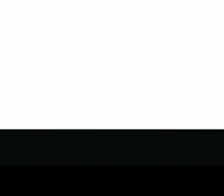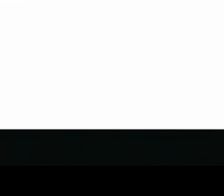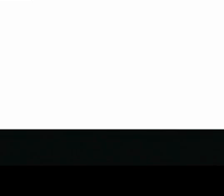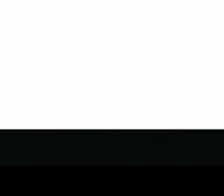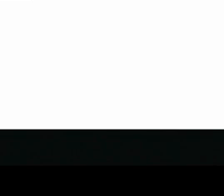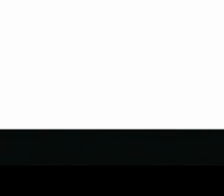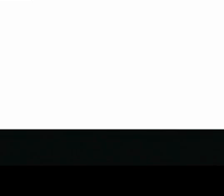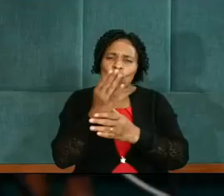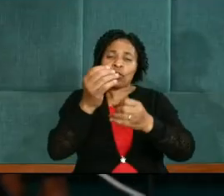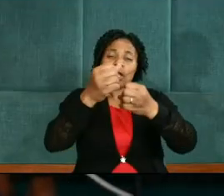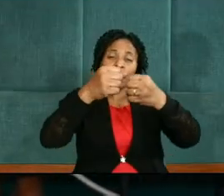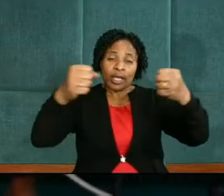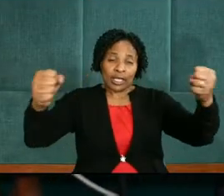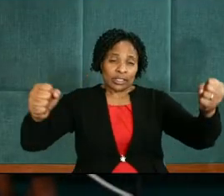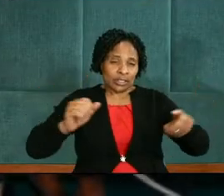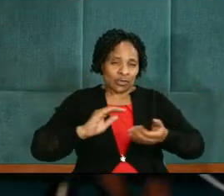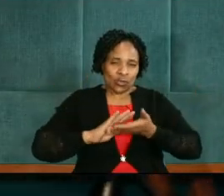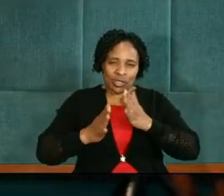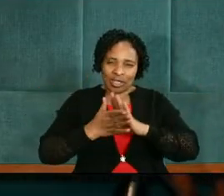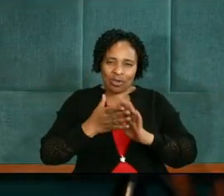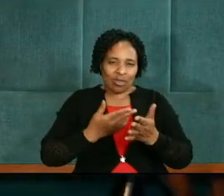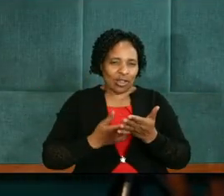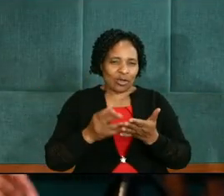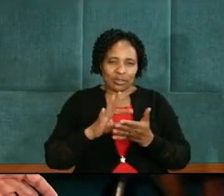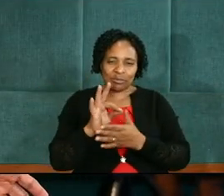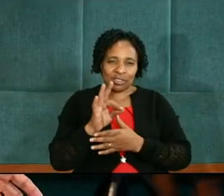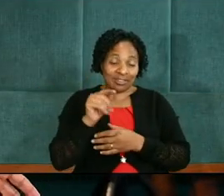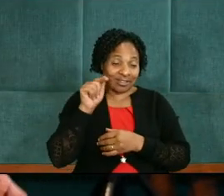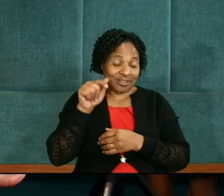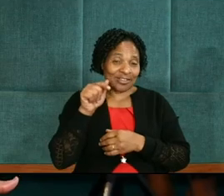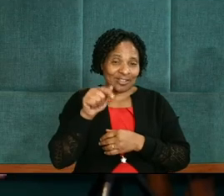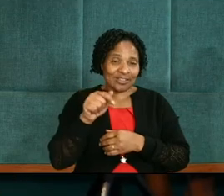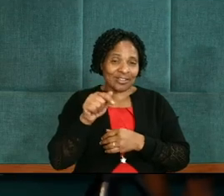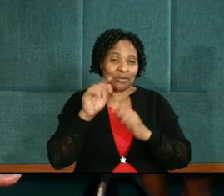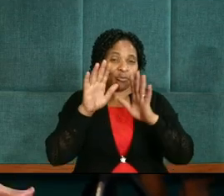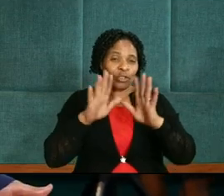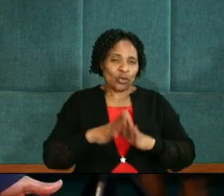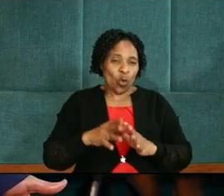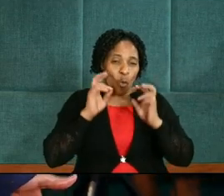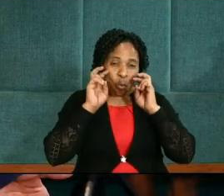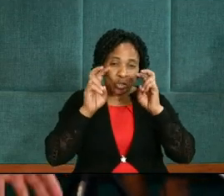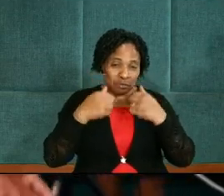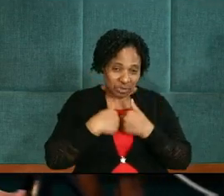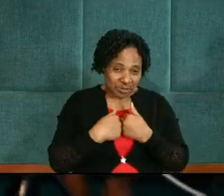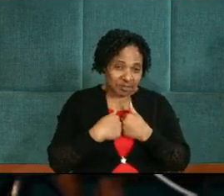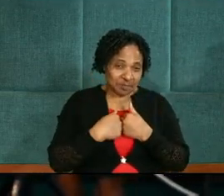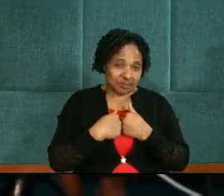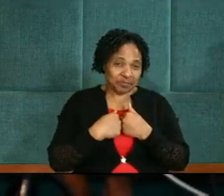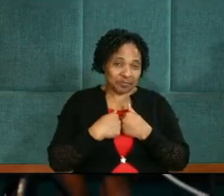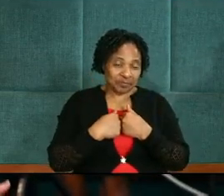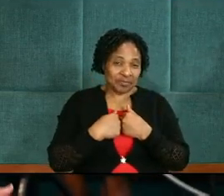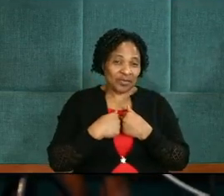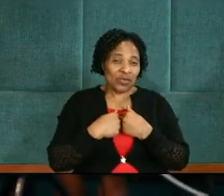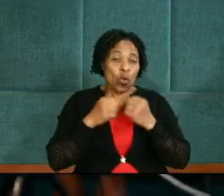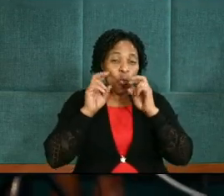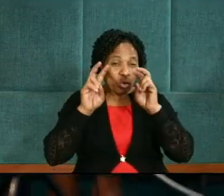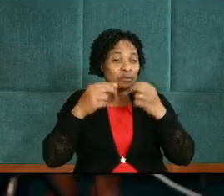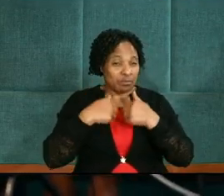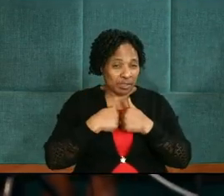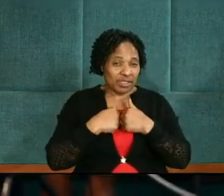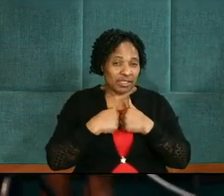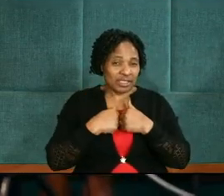him. Says Ellen White on the subject. This was, watch me. I can't preach without Ellen White. This was